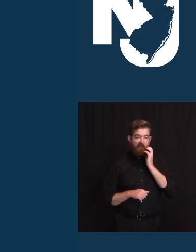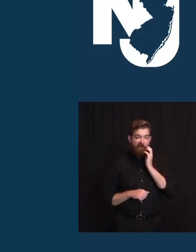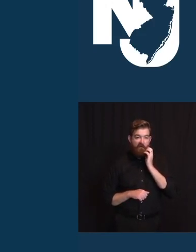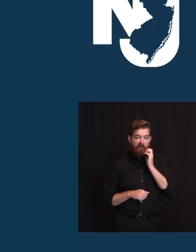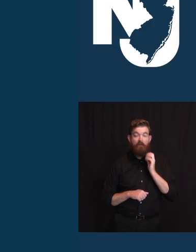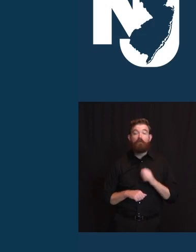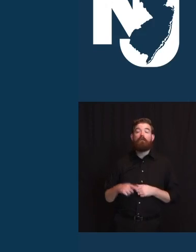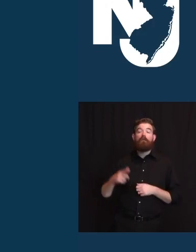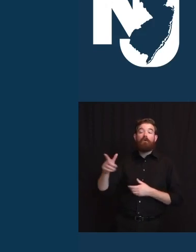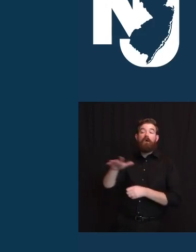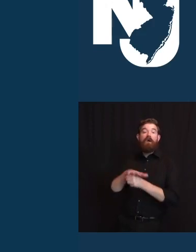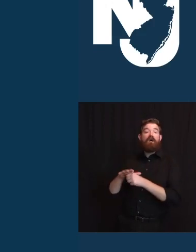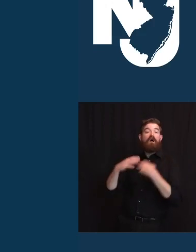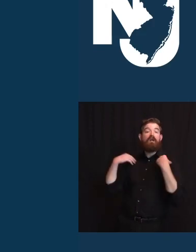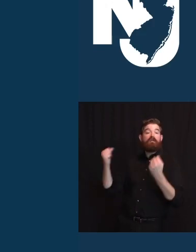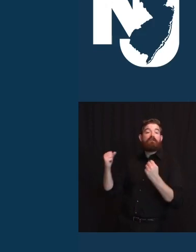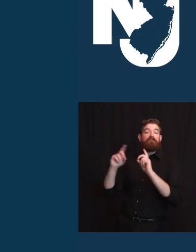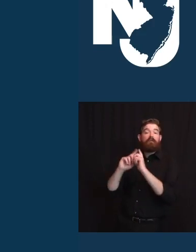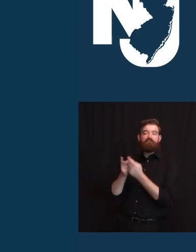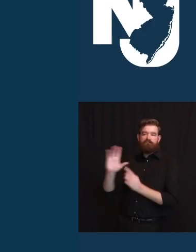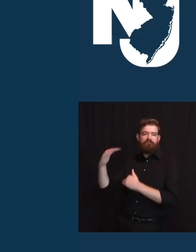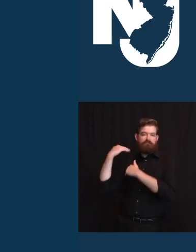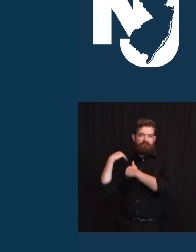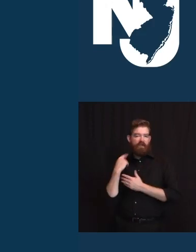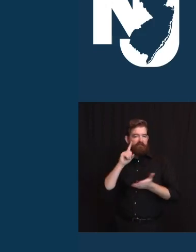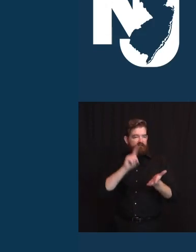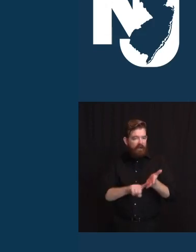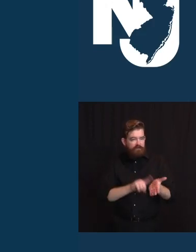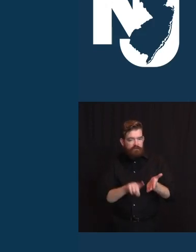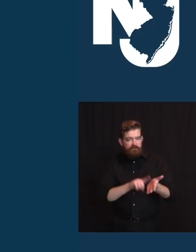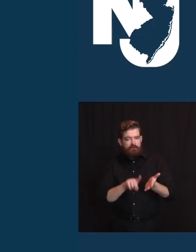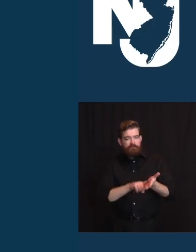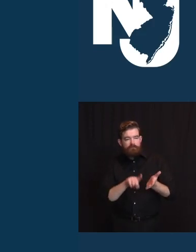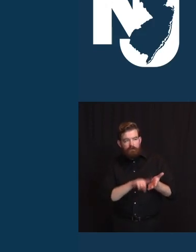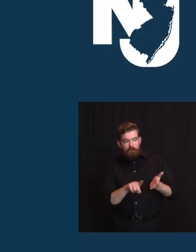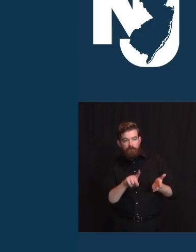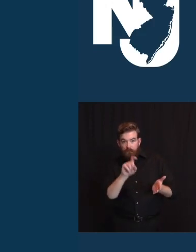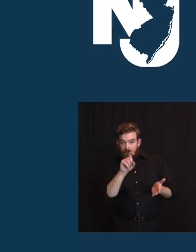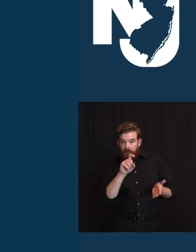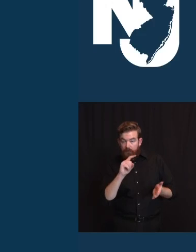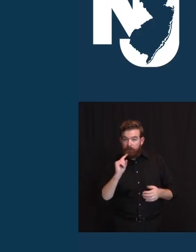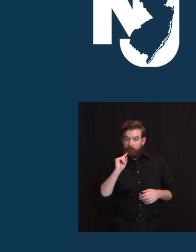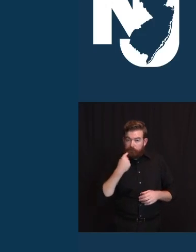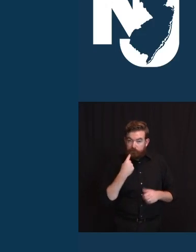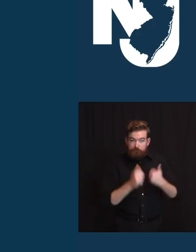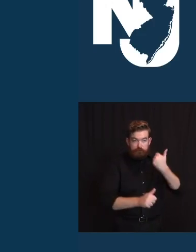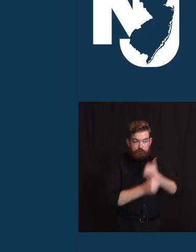their jurisdictions that can inform local planning and response actions.